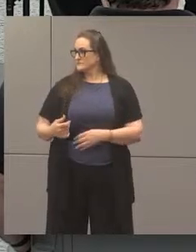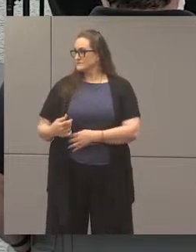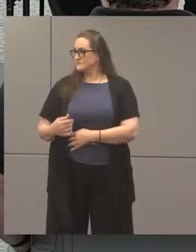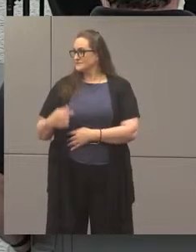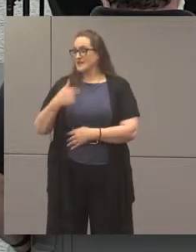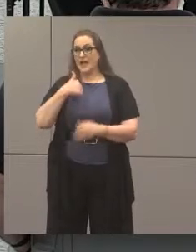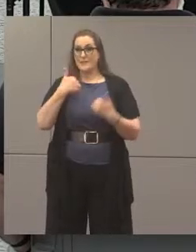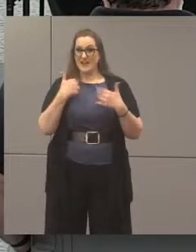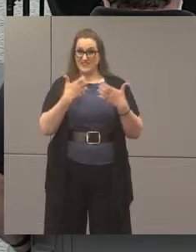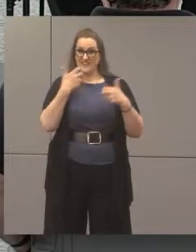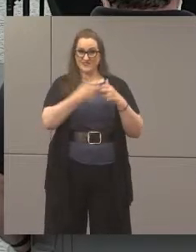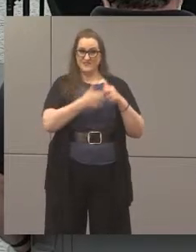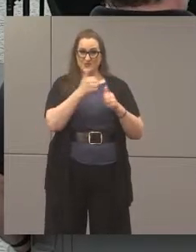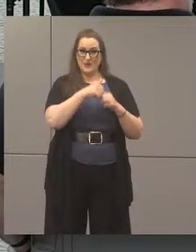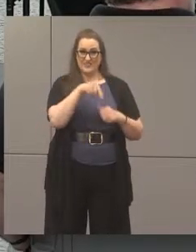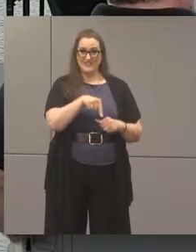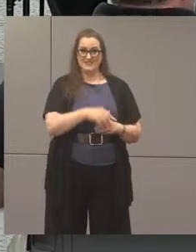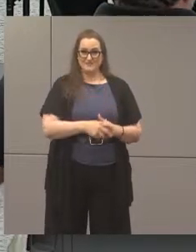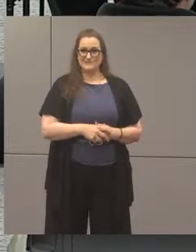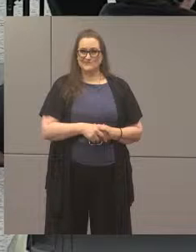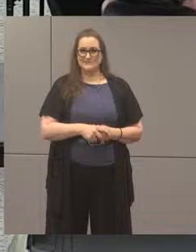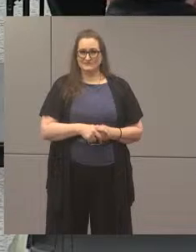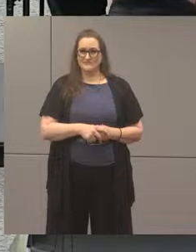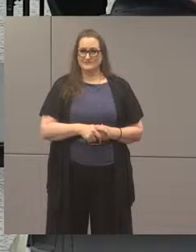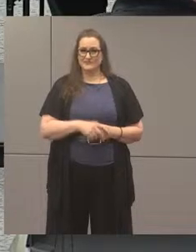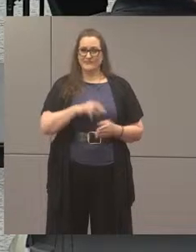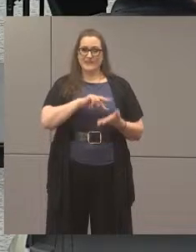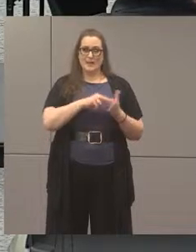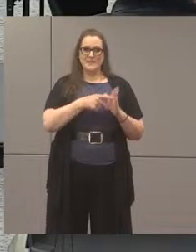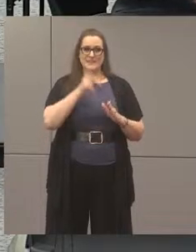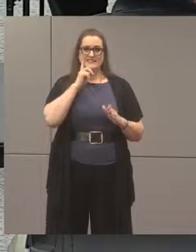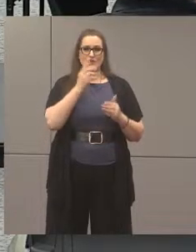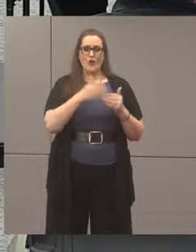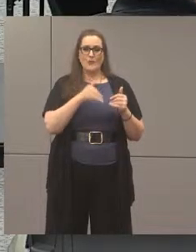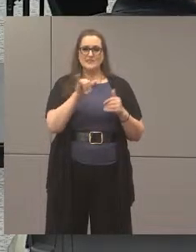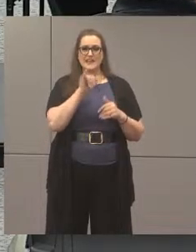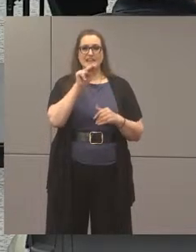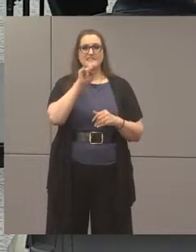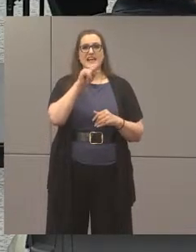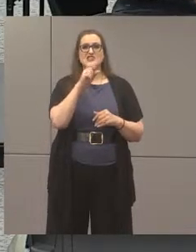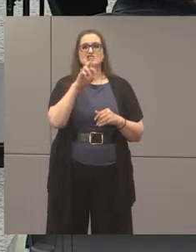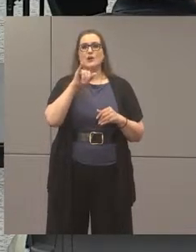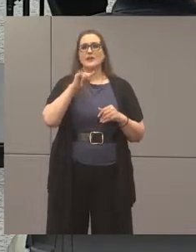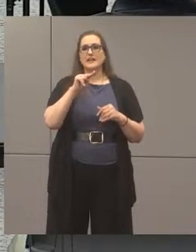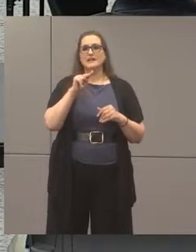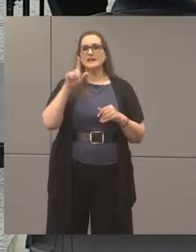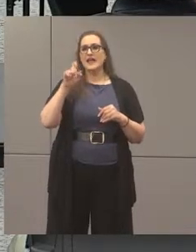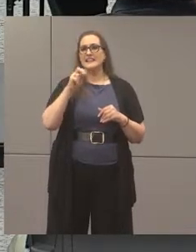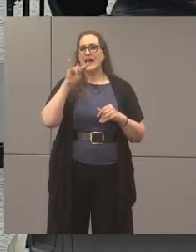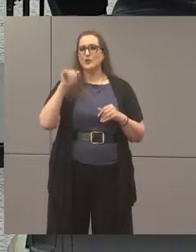I'm having a lot of difficulty with this. And, I mean, this sounds almost like the Nigerian lottery, no offense.